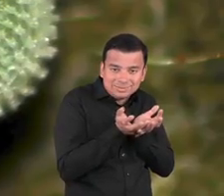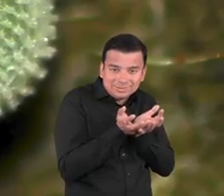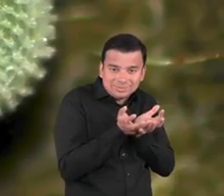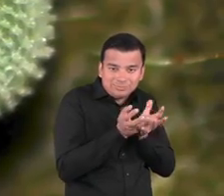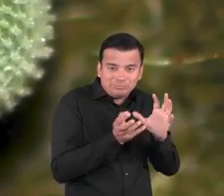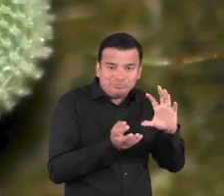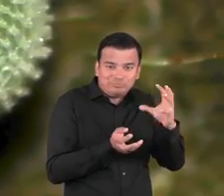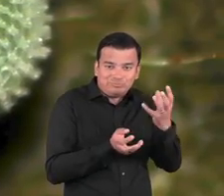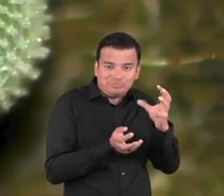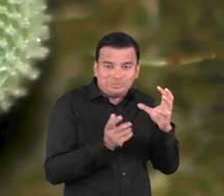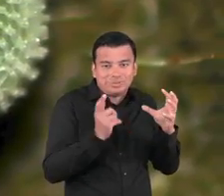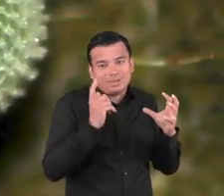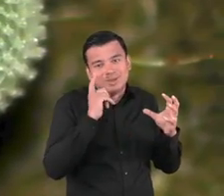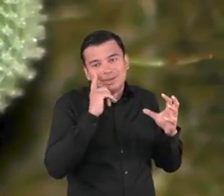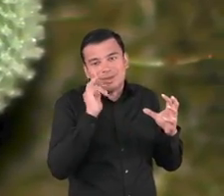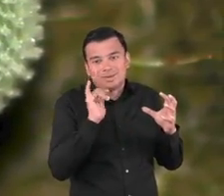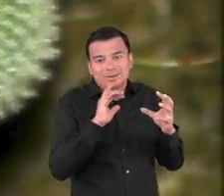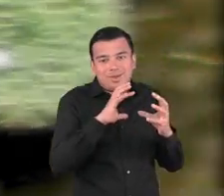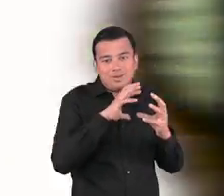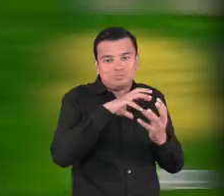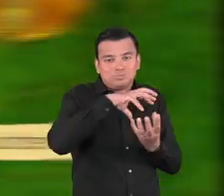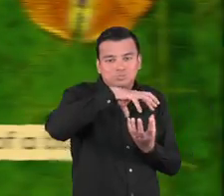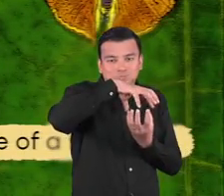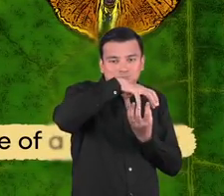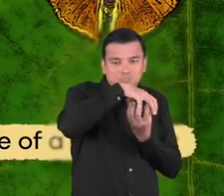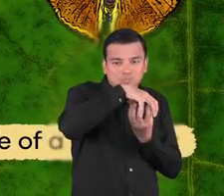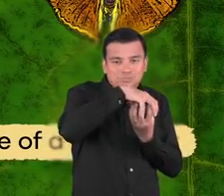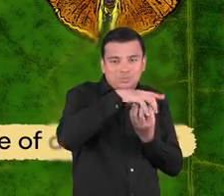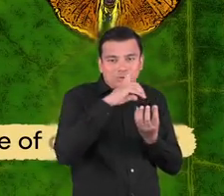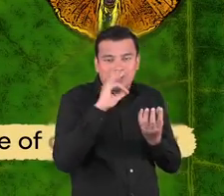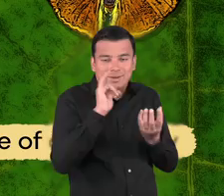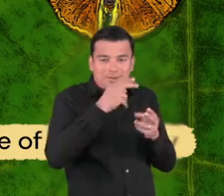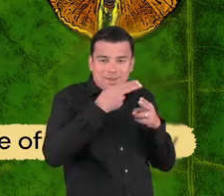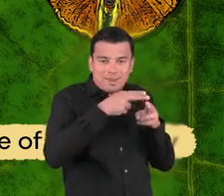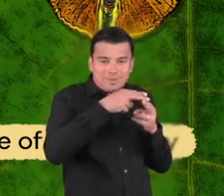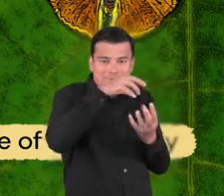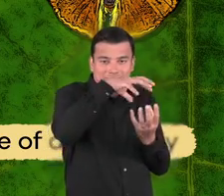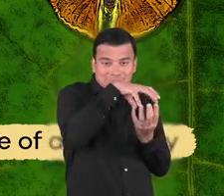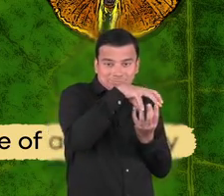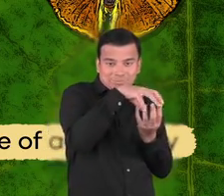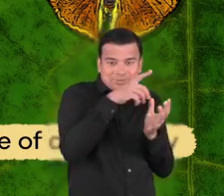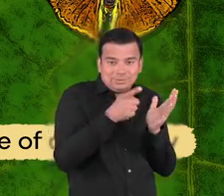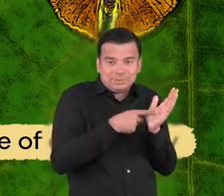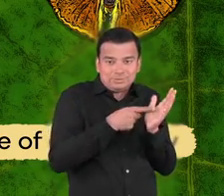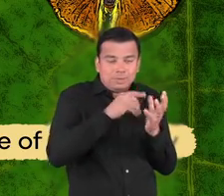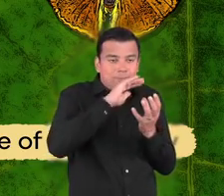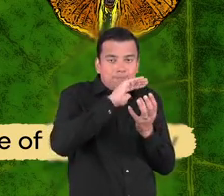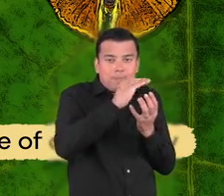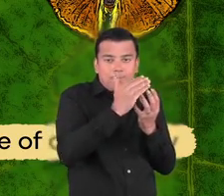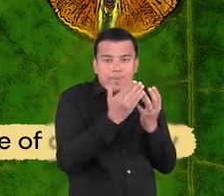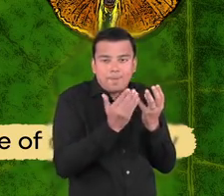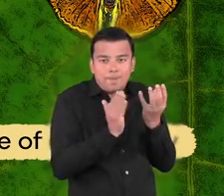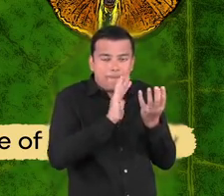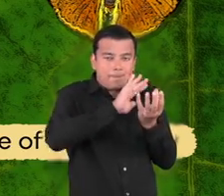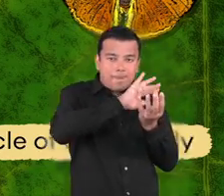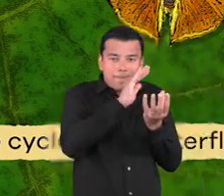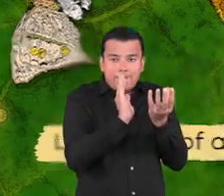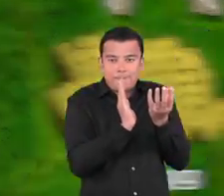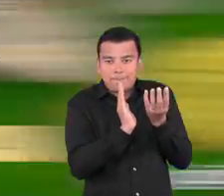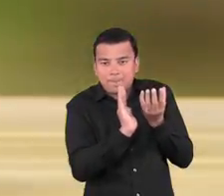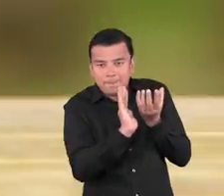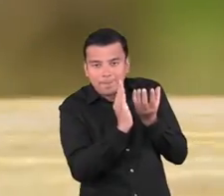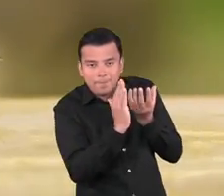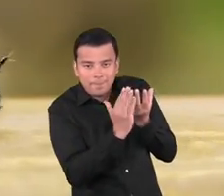and sometimes has ridges. Second, the egg hatches into a caterpillar called a larva.